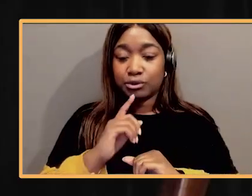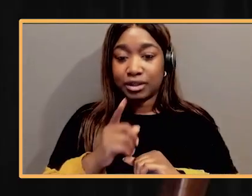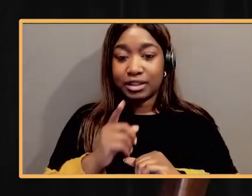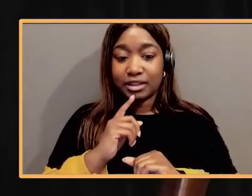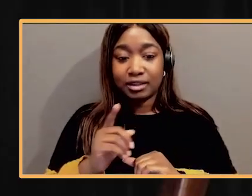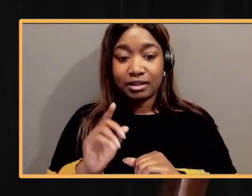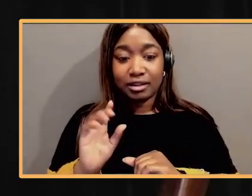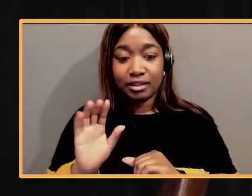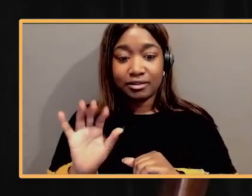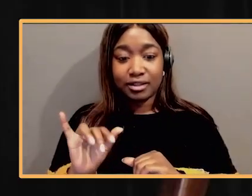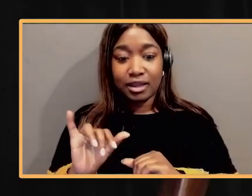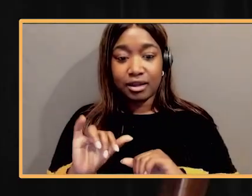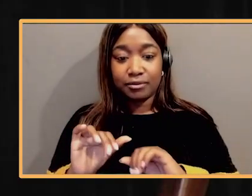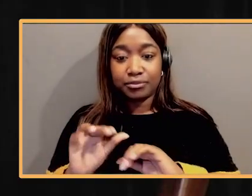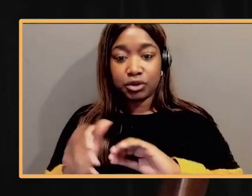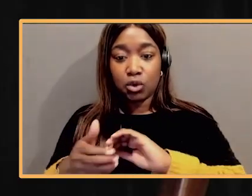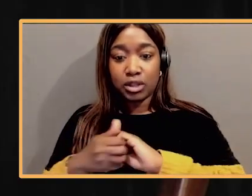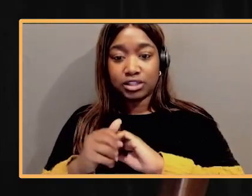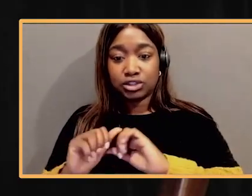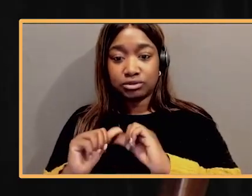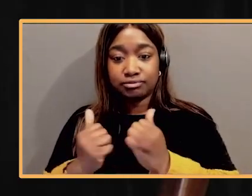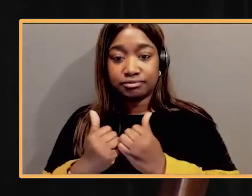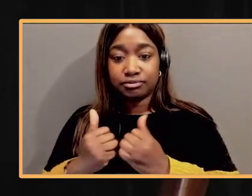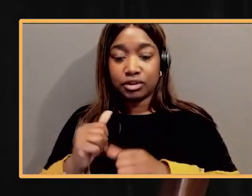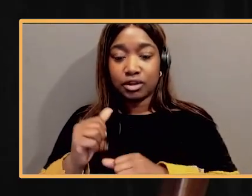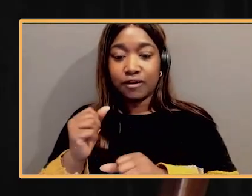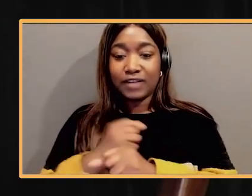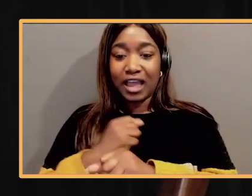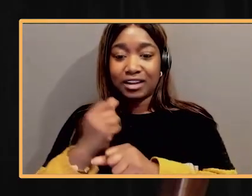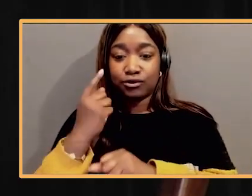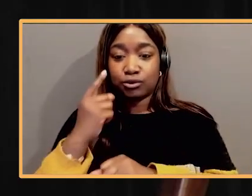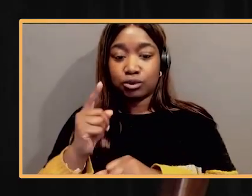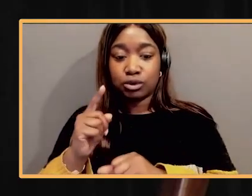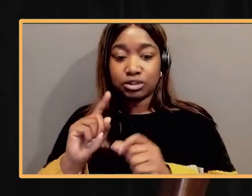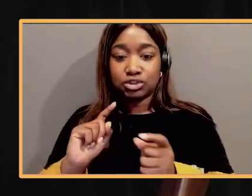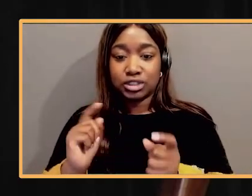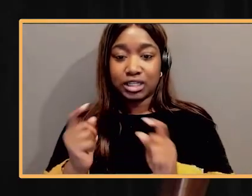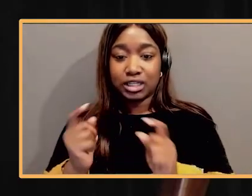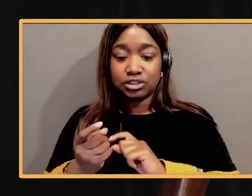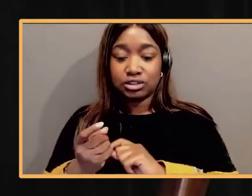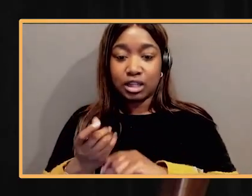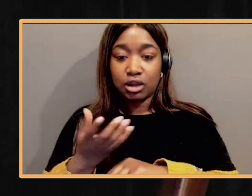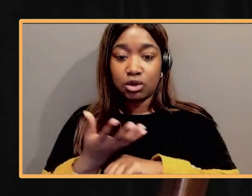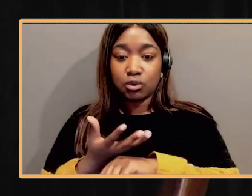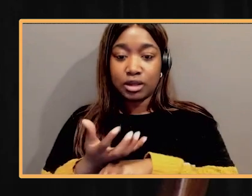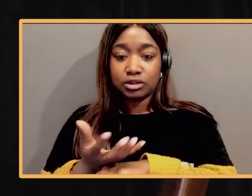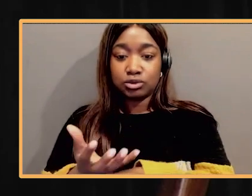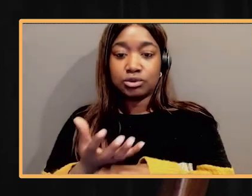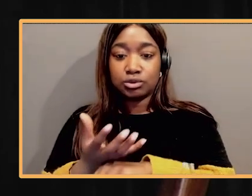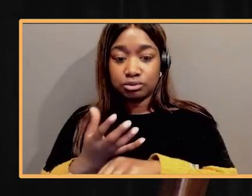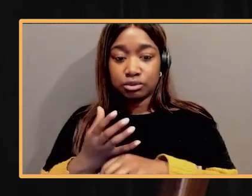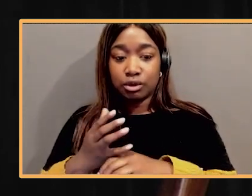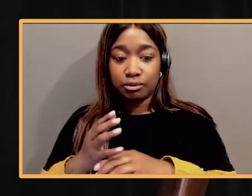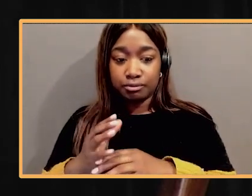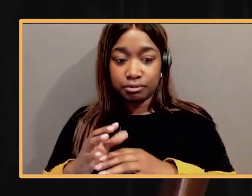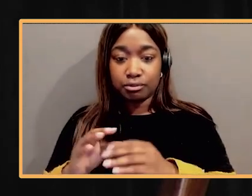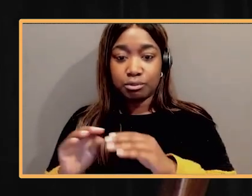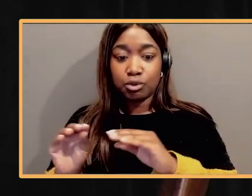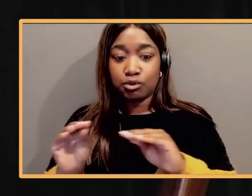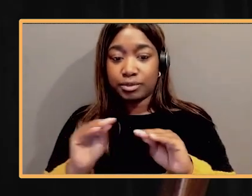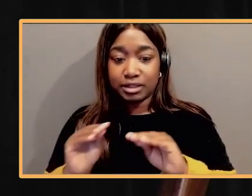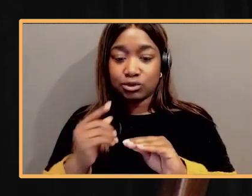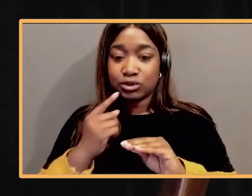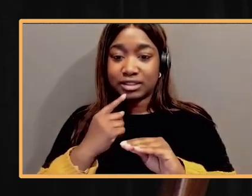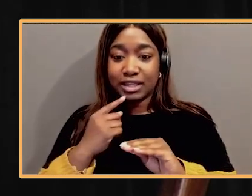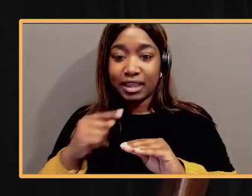that's fighting for change. The real, the grassroots movements that are saying, we want change. And I think so much of it